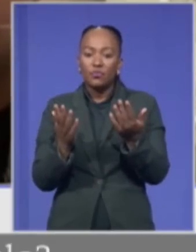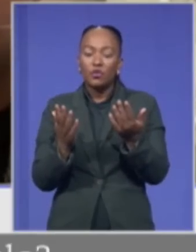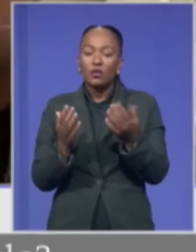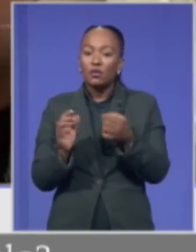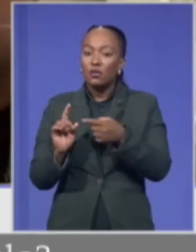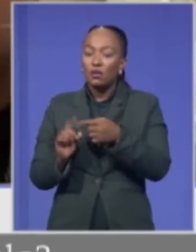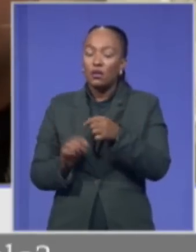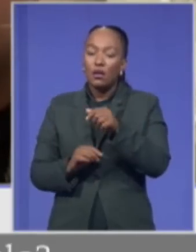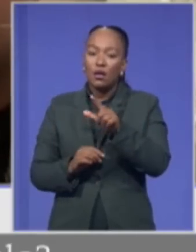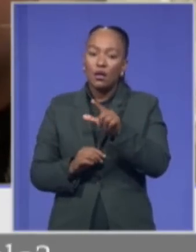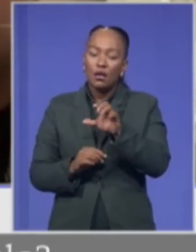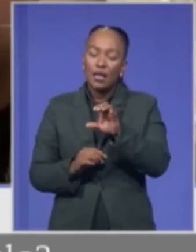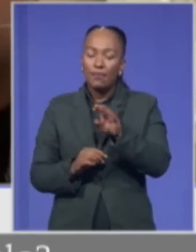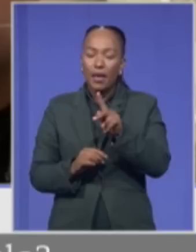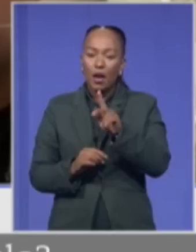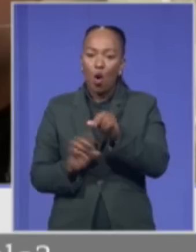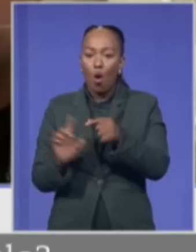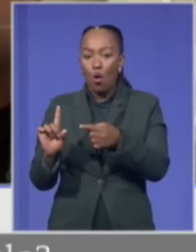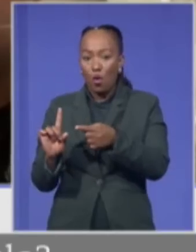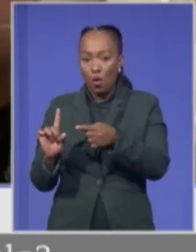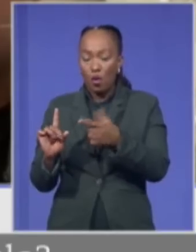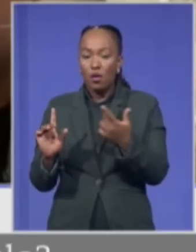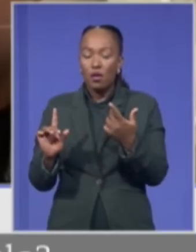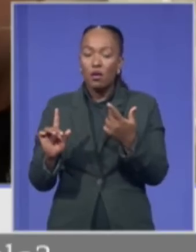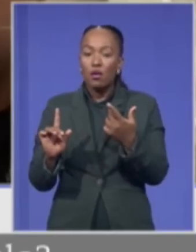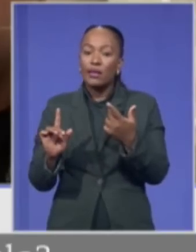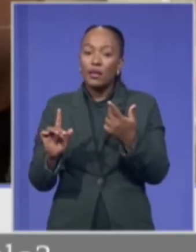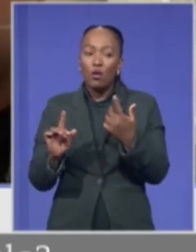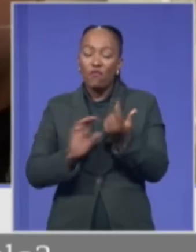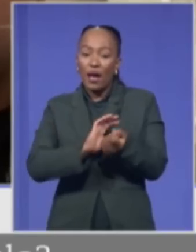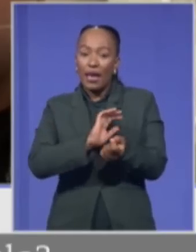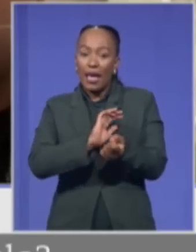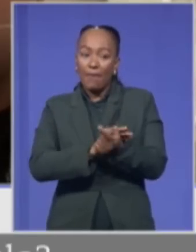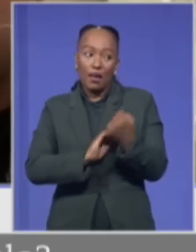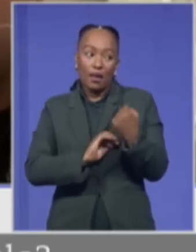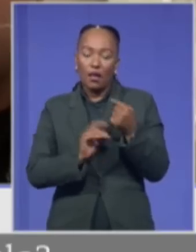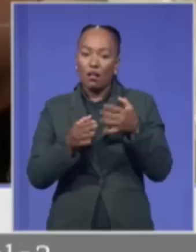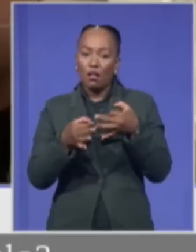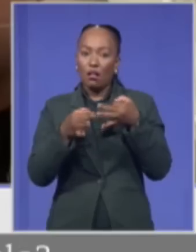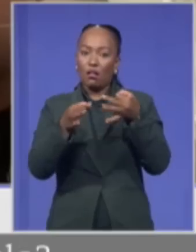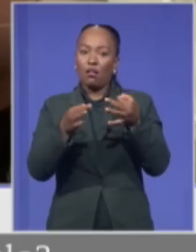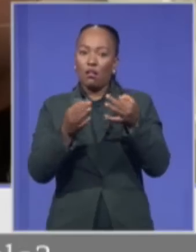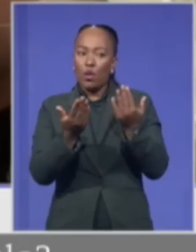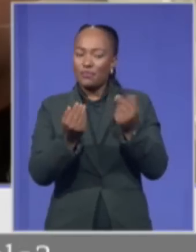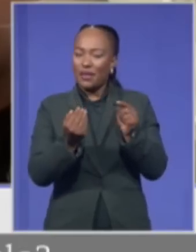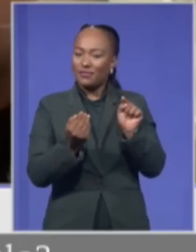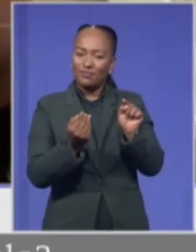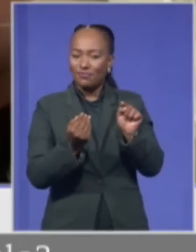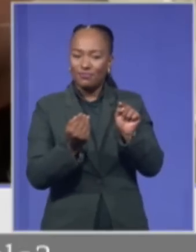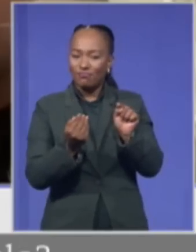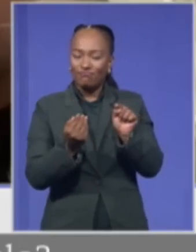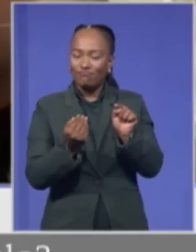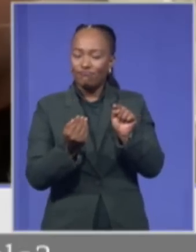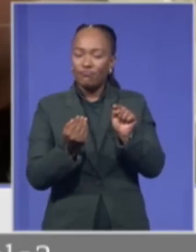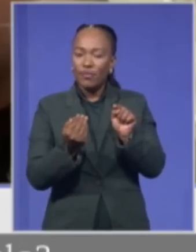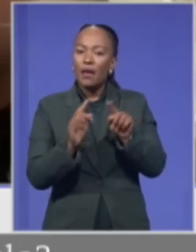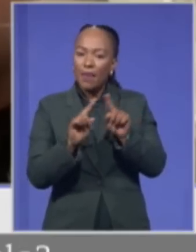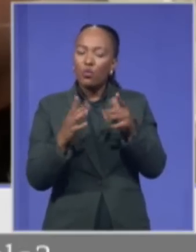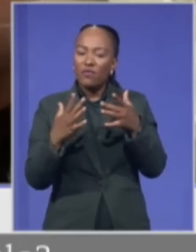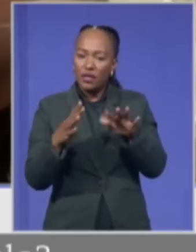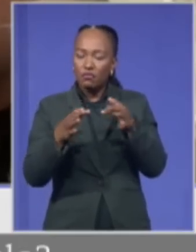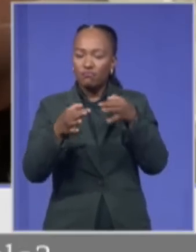lebeko re be re sa emela gore dipoelo tša se se tlhagileng maobane ka tlhaga ka mokgwa di tlhagileng ka ona mara re boditše gore o bile le phapano